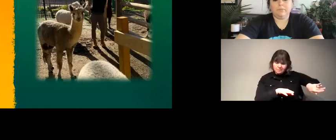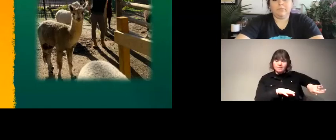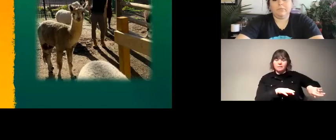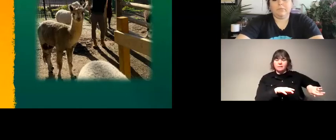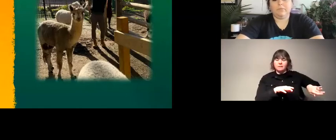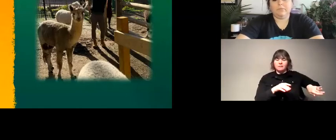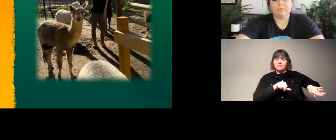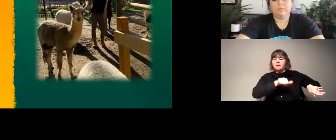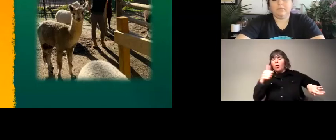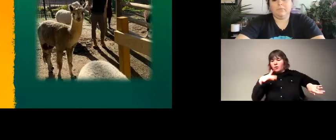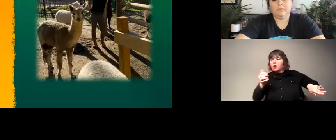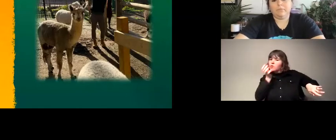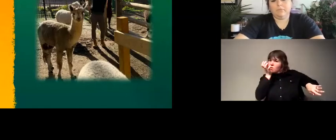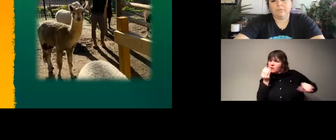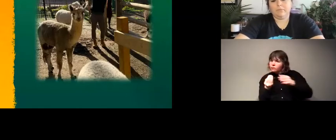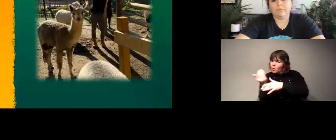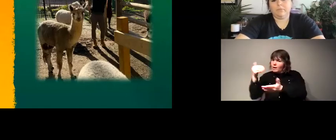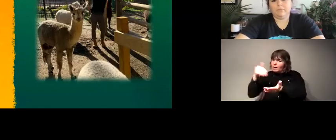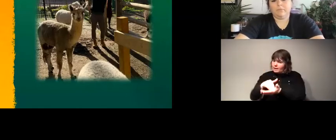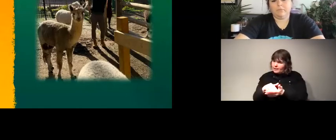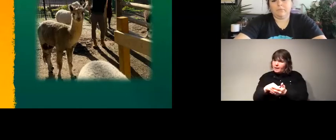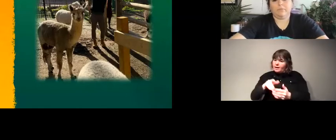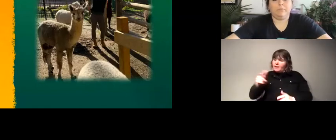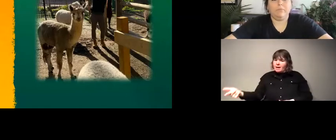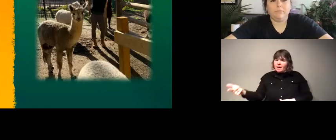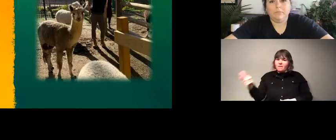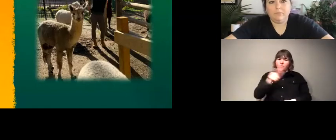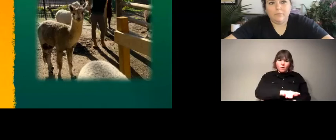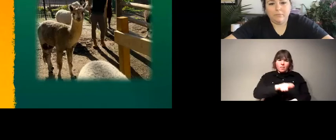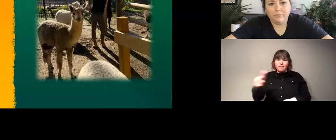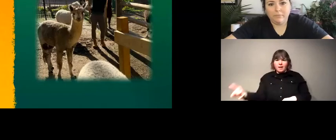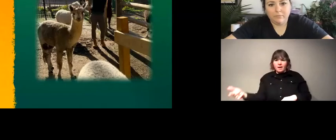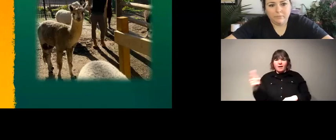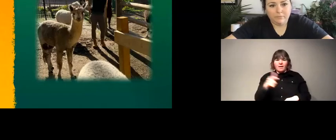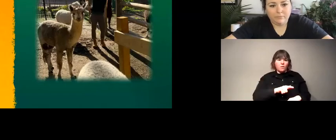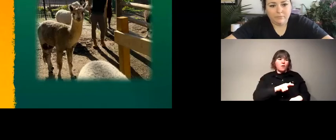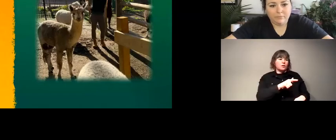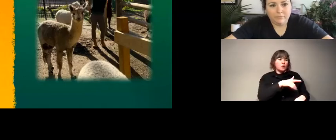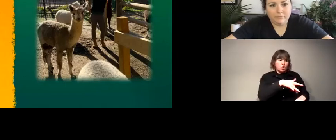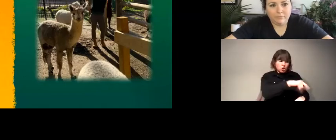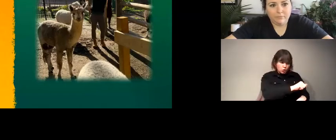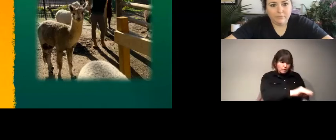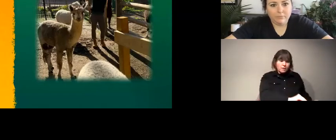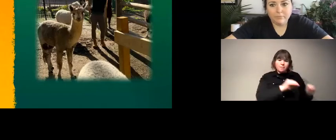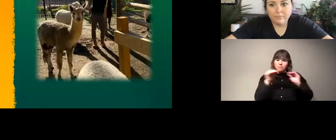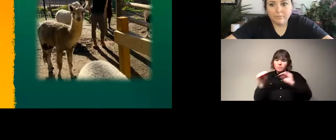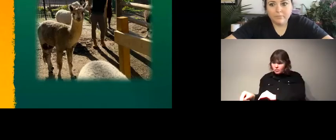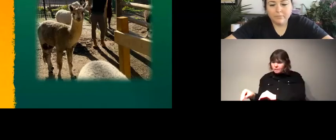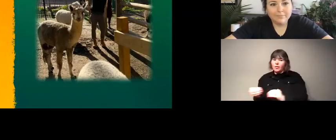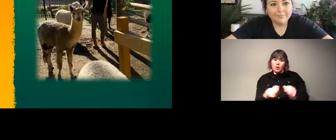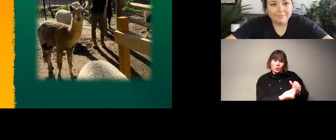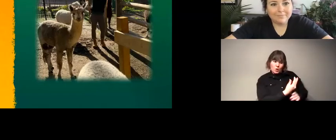the grass can grow up again. So we can shift them back and forth to let the grass grow so that the alpacas then have a good